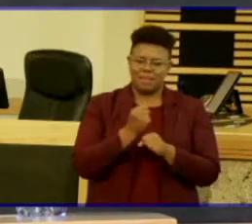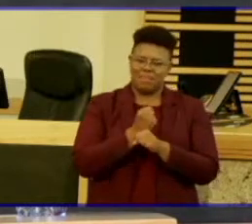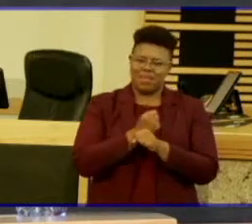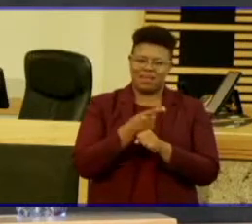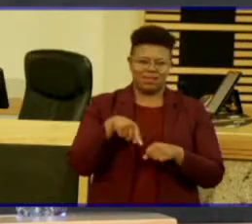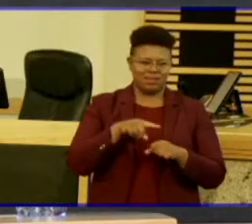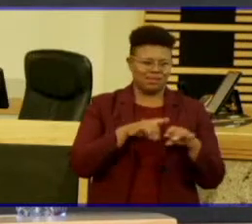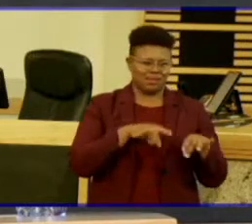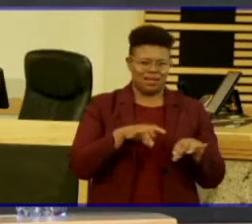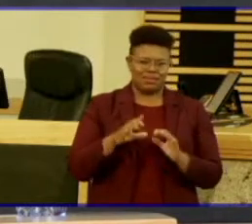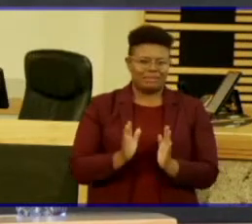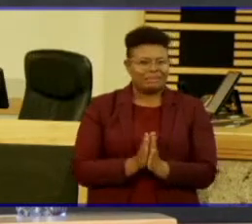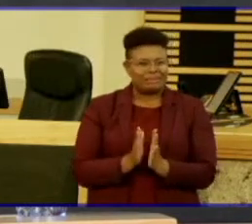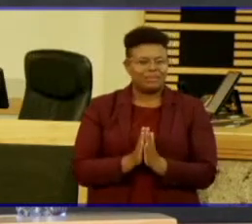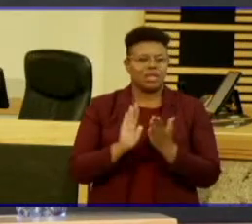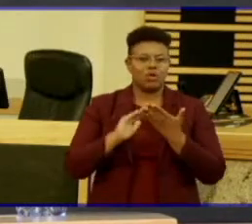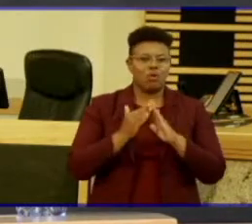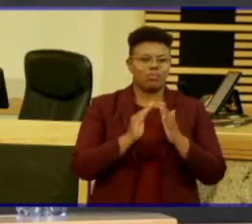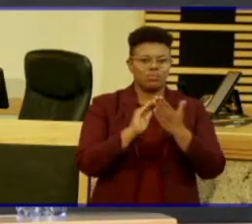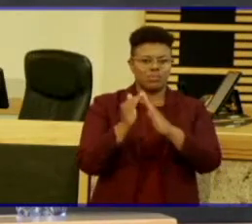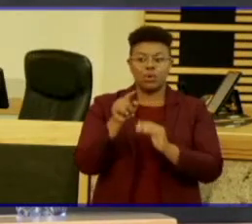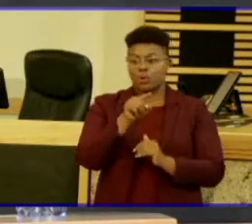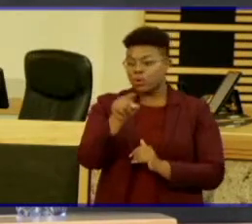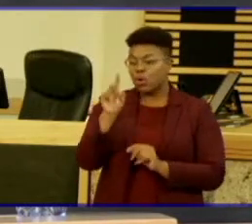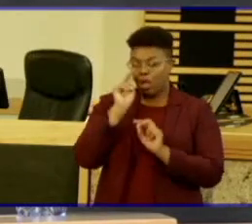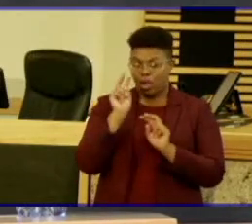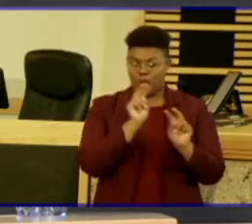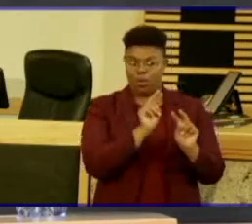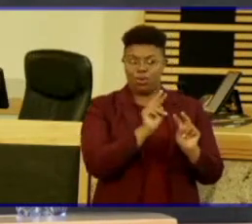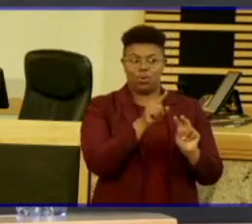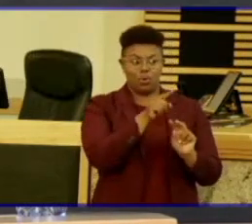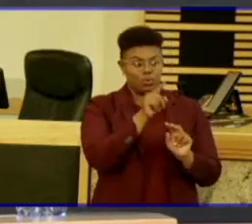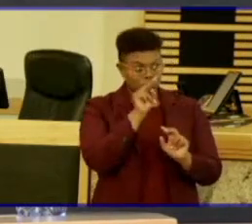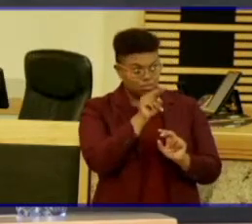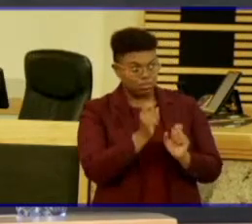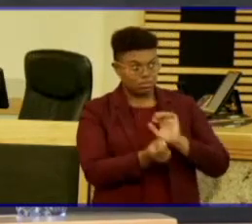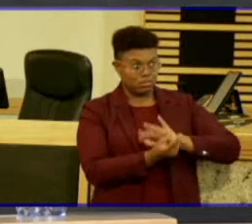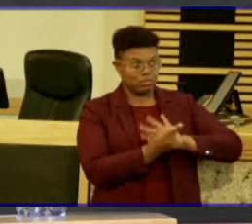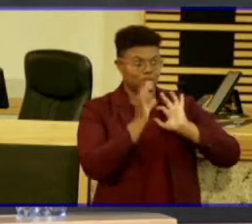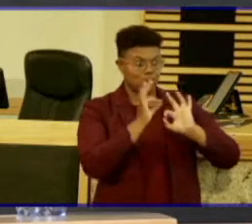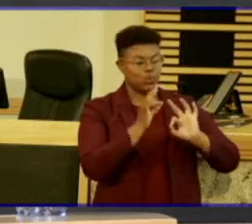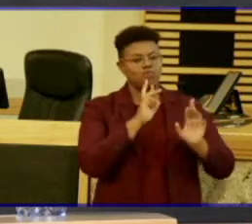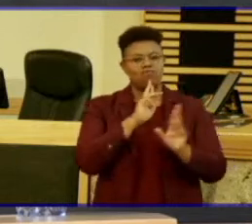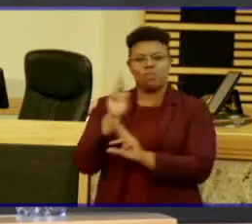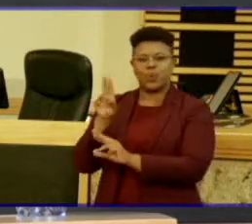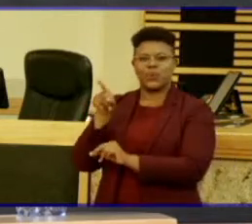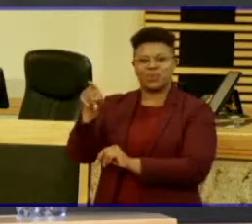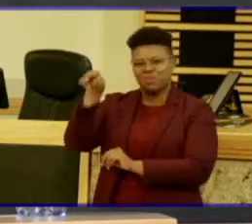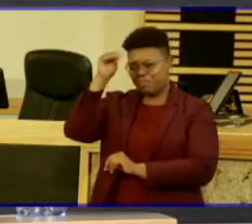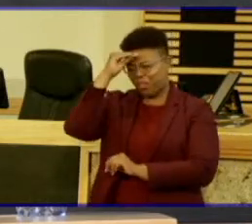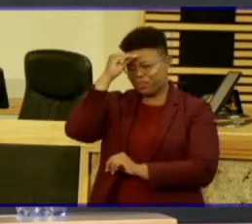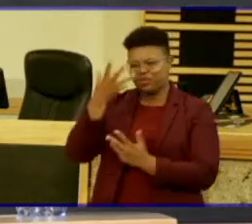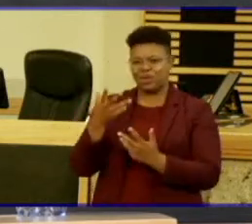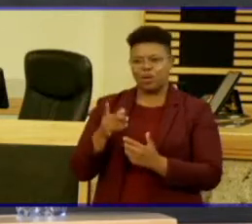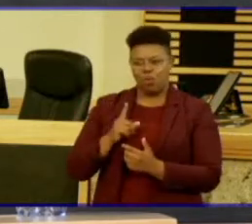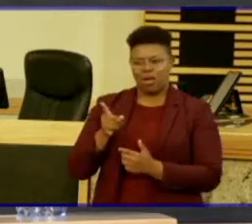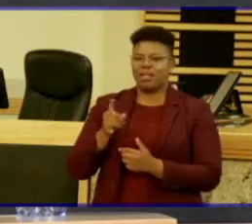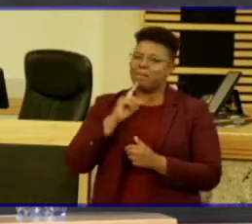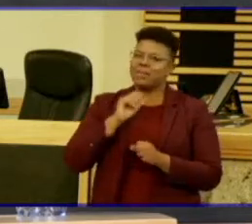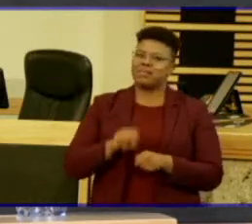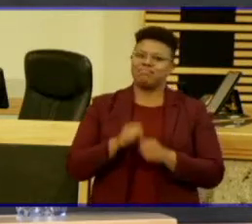siyacela abantu communities sibajonge abantu abanjalo siba report emapoliseni kuba abantu abanjalo zizaphula